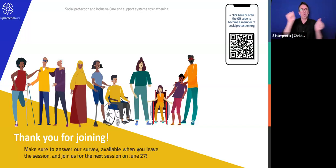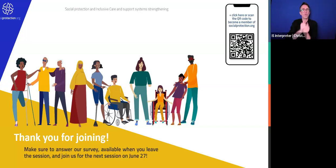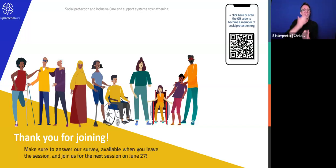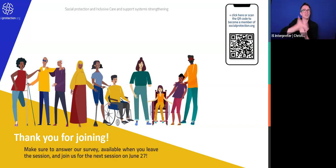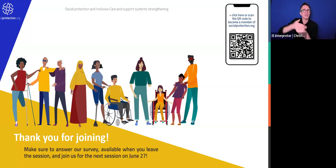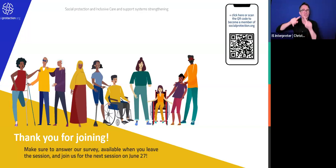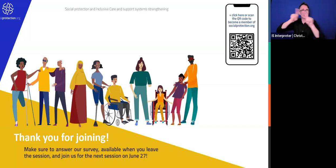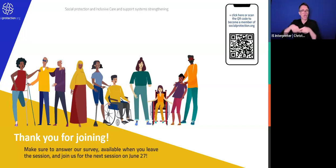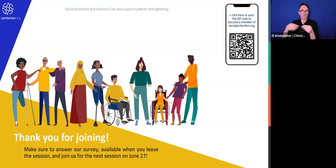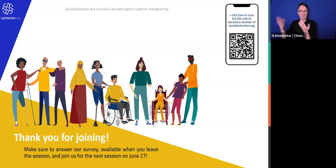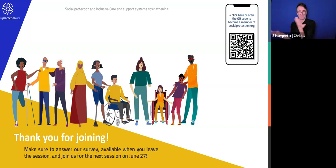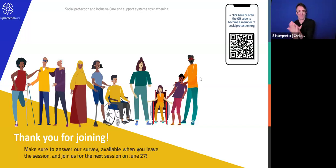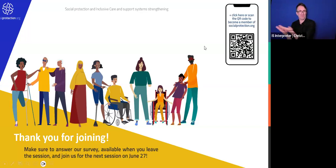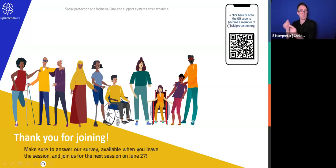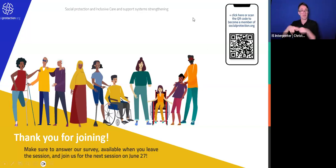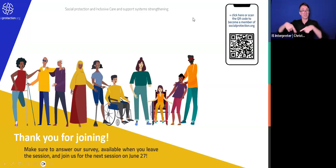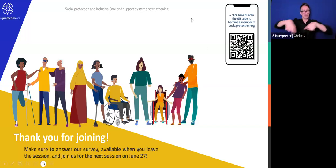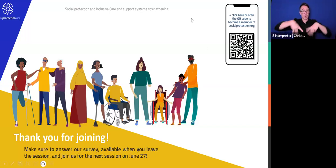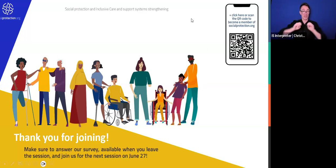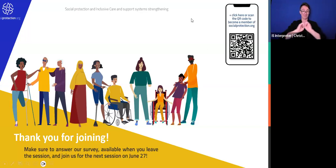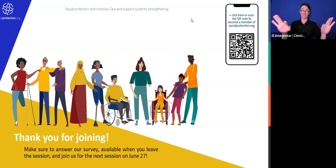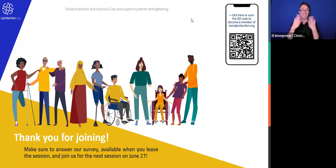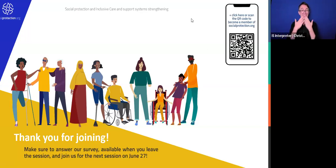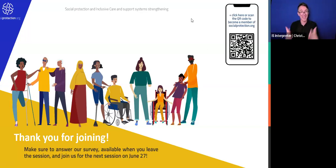you all soon. Goodbye.